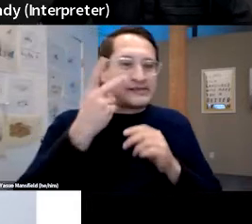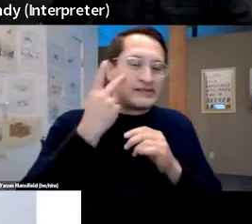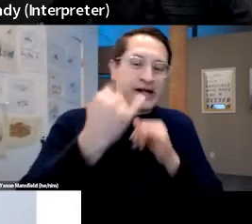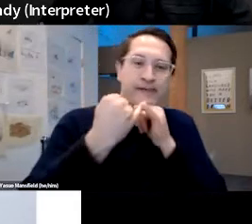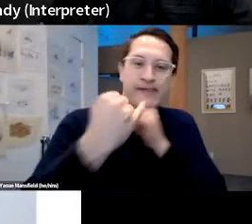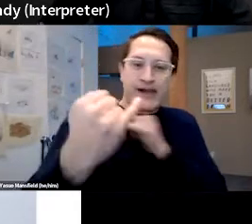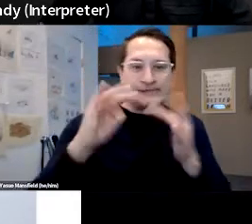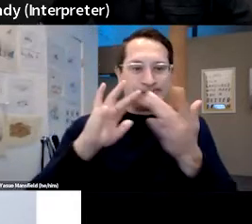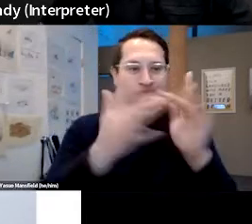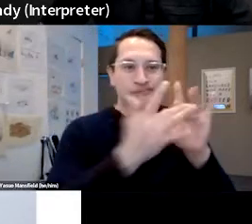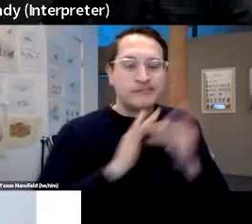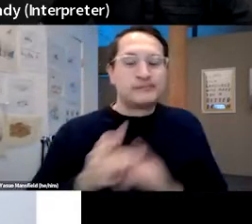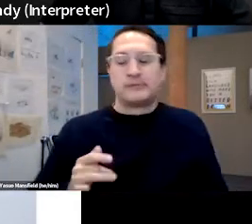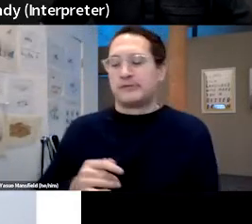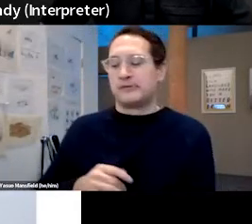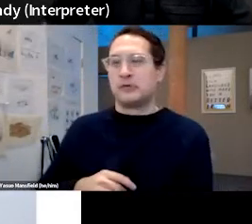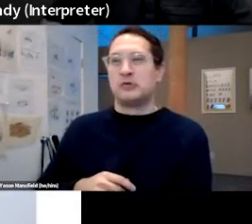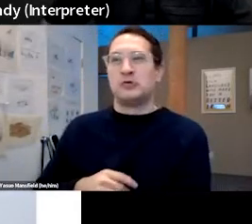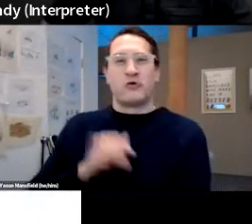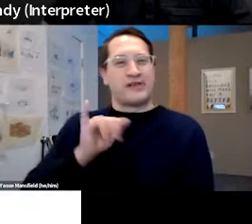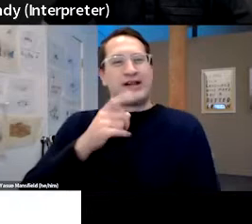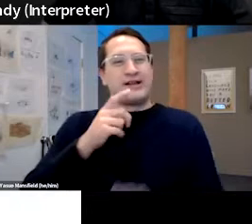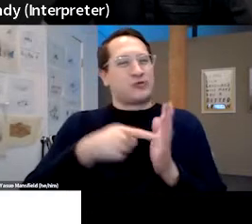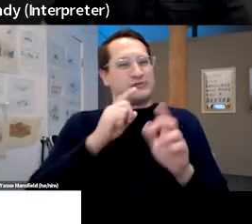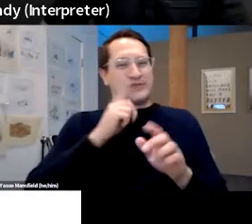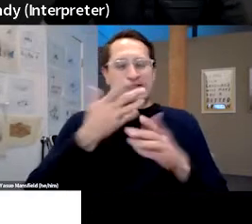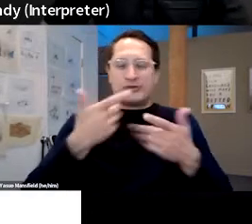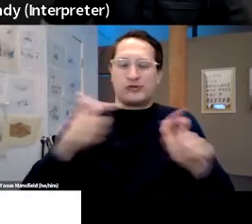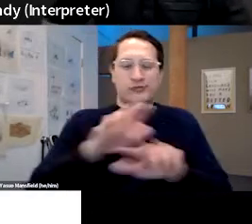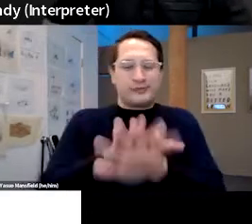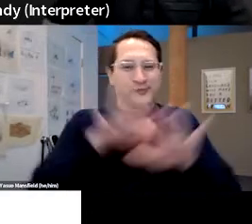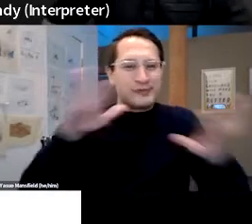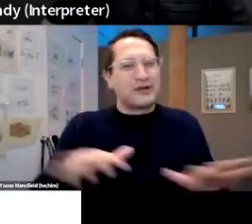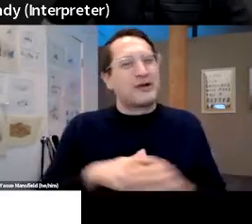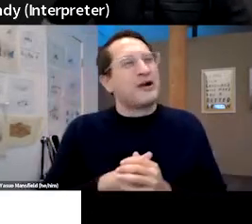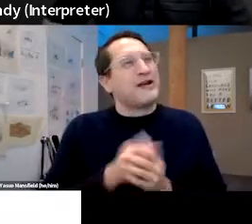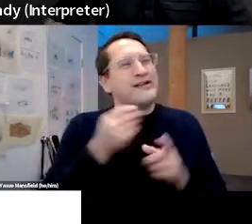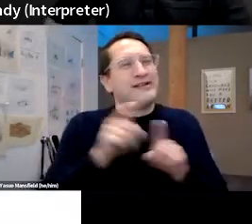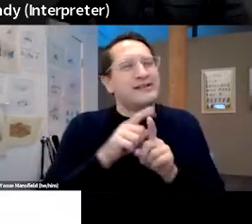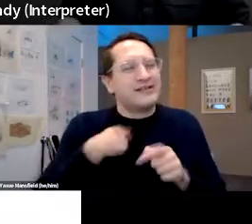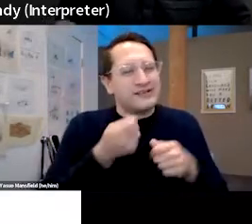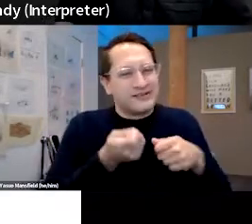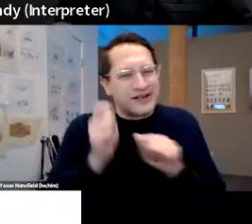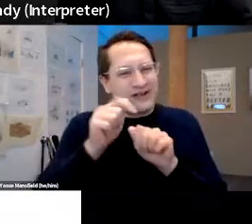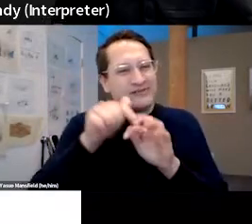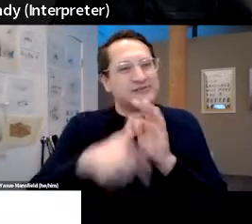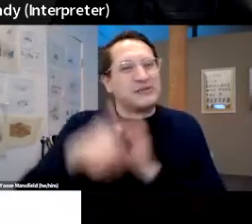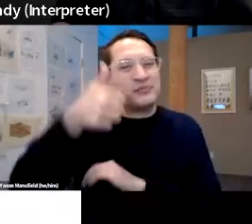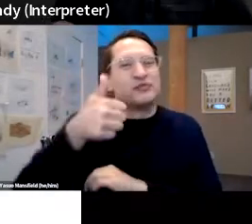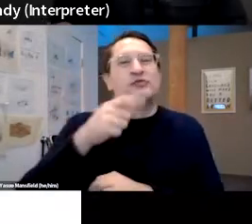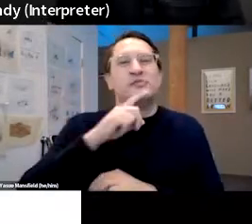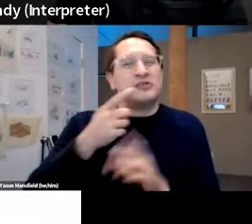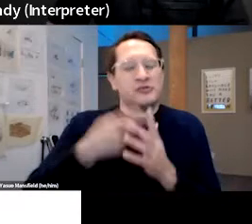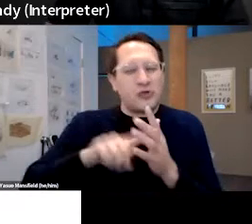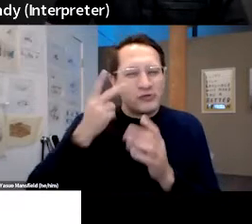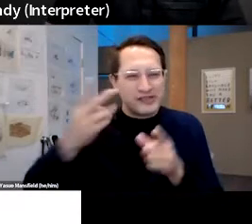people have direct eyesight and sight lines in a circular sitting format. This has shown a huge difference in disparity. And